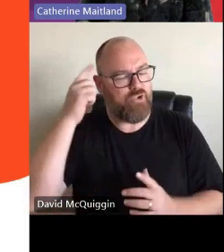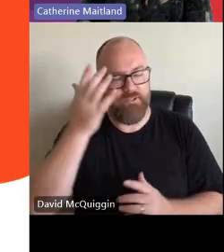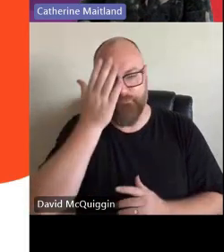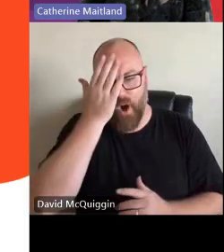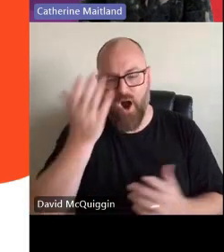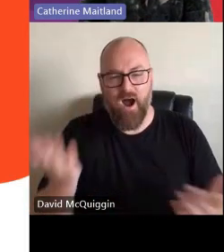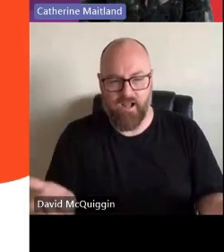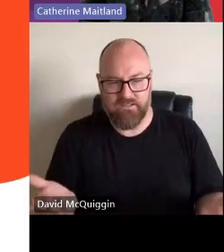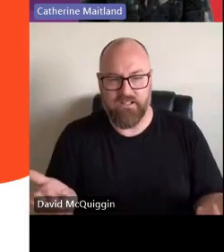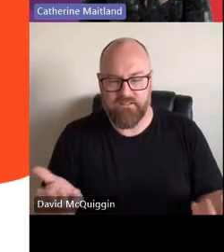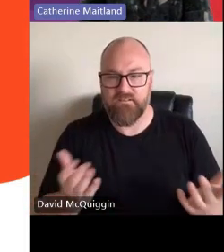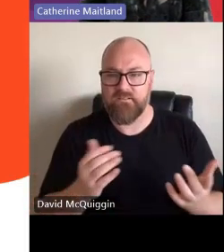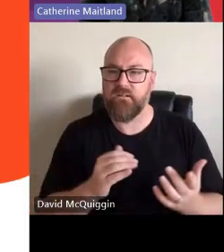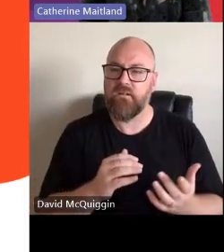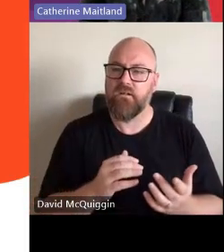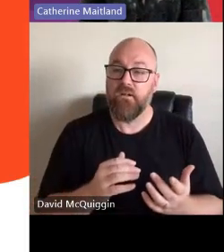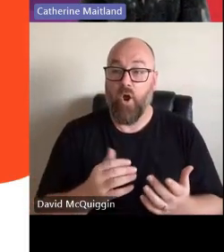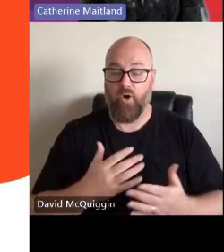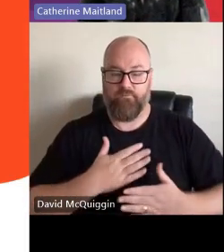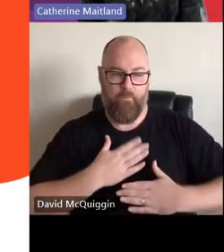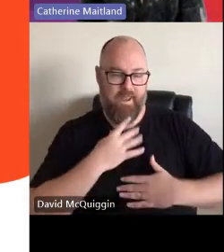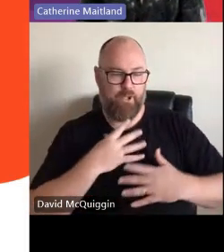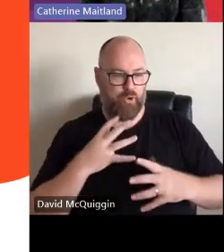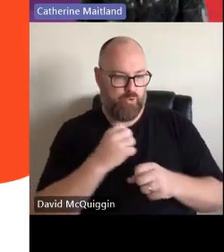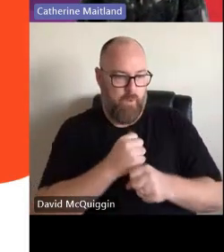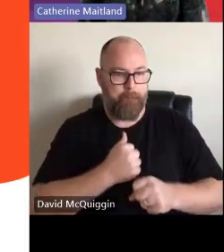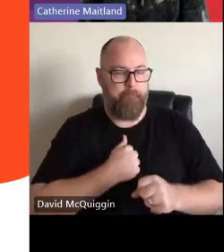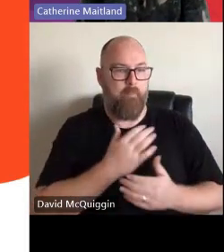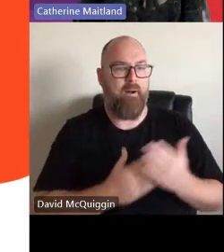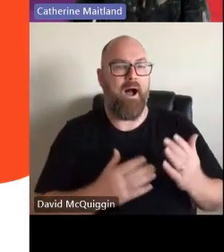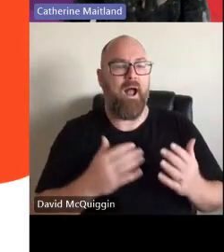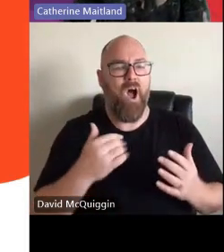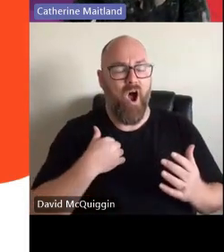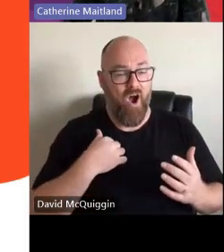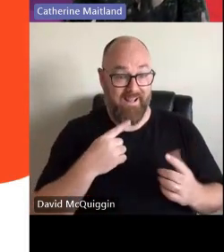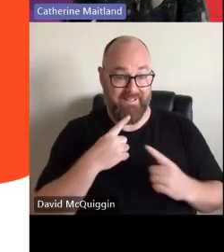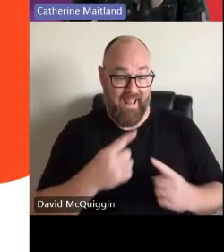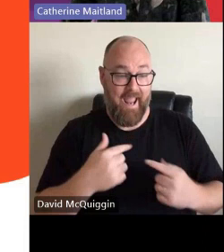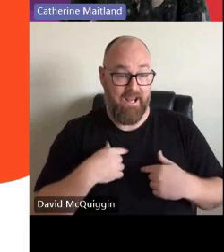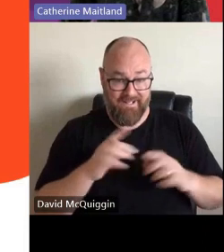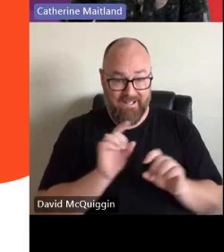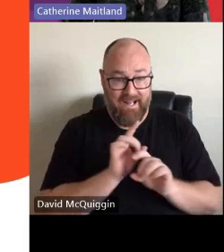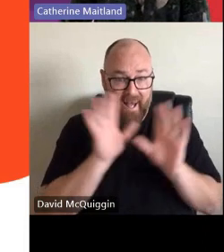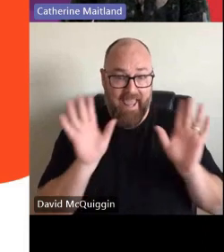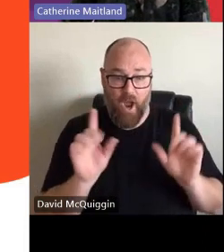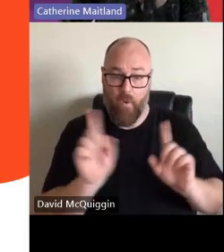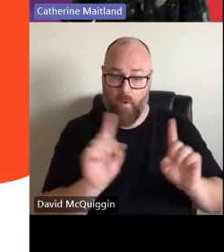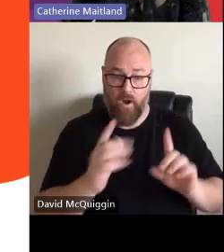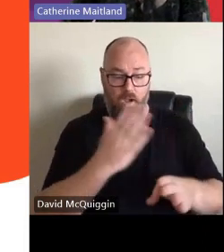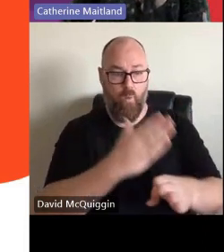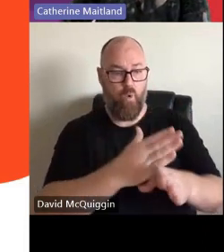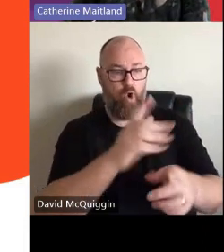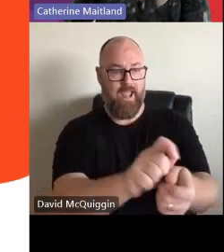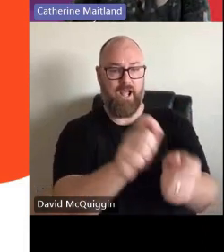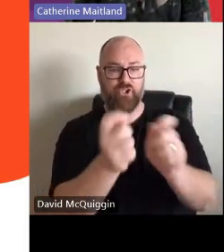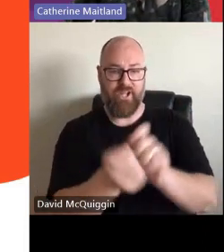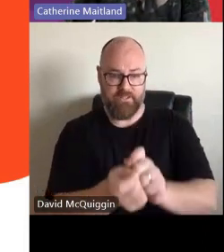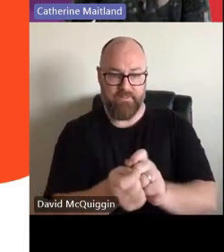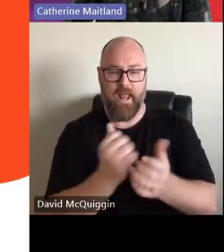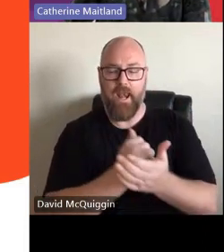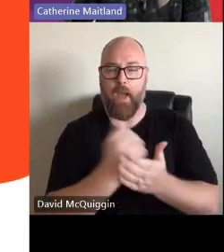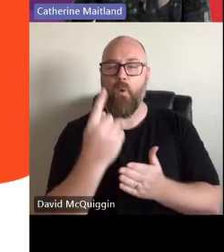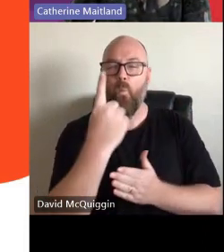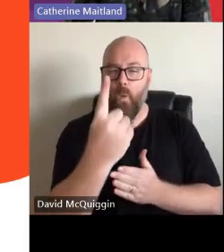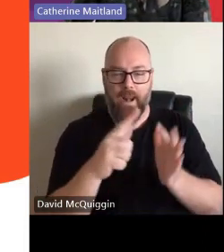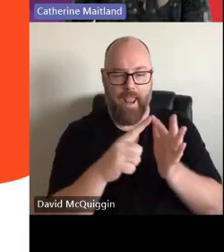So to finish my part of the webinar, it's clear that workplace adjustments are the #1 enabler to ensure